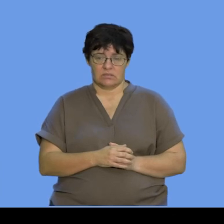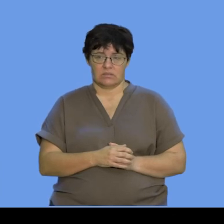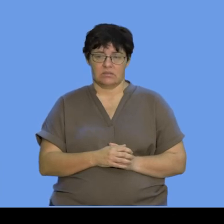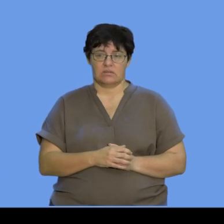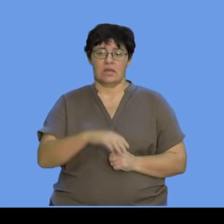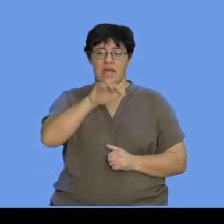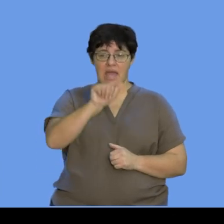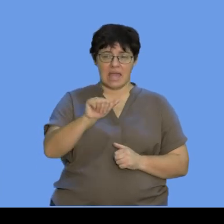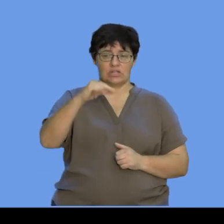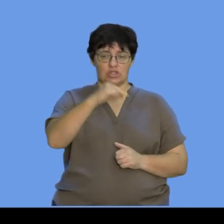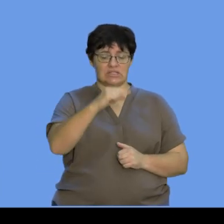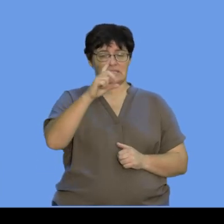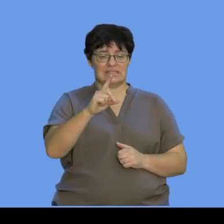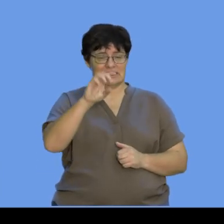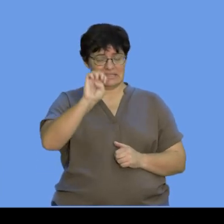we have here is